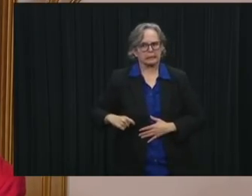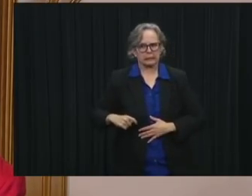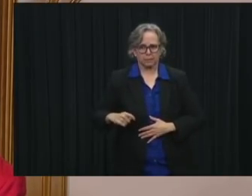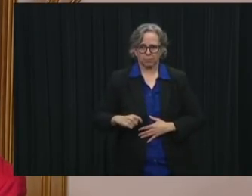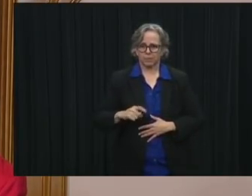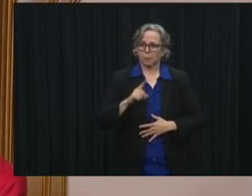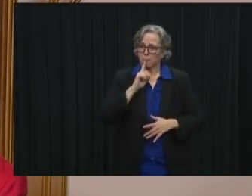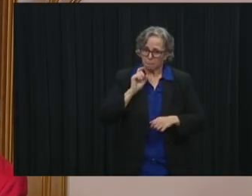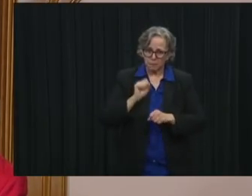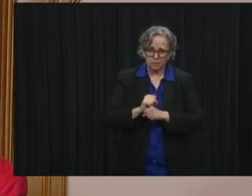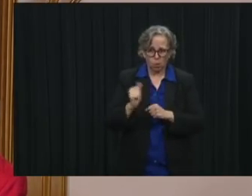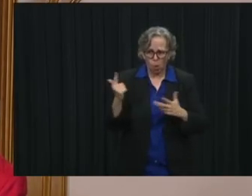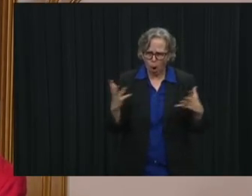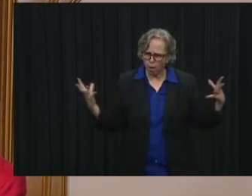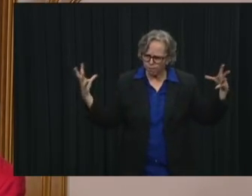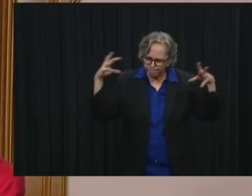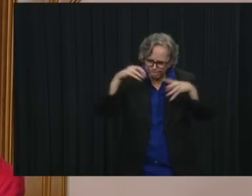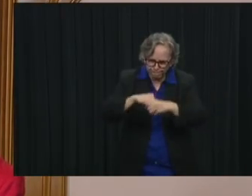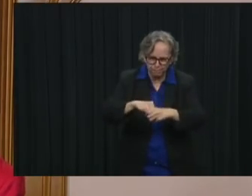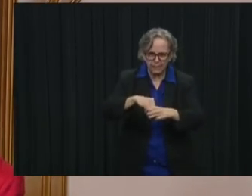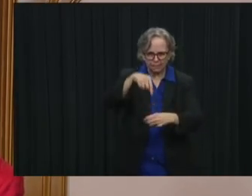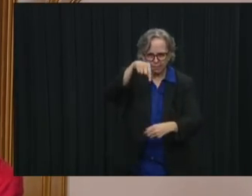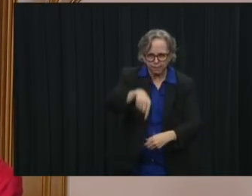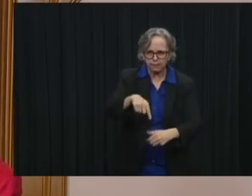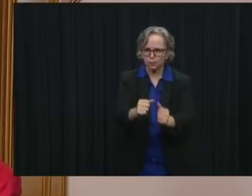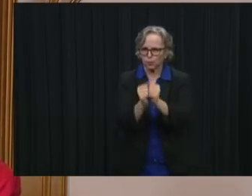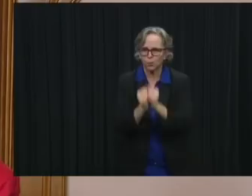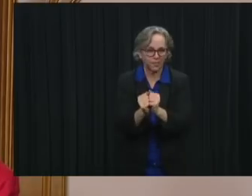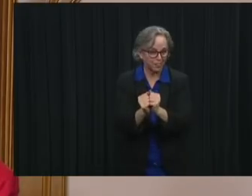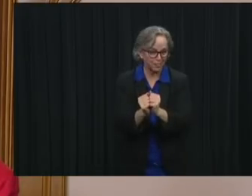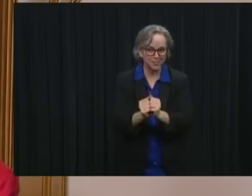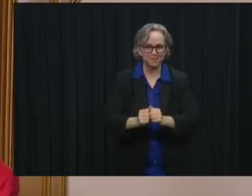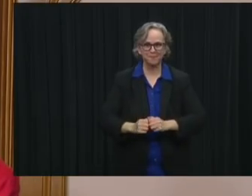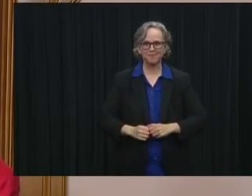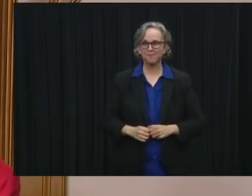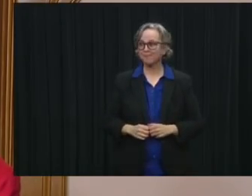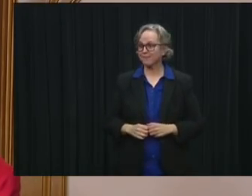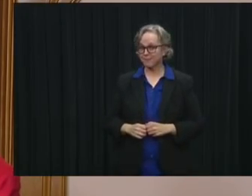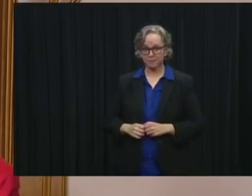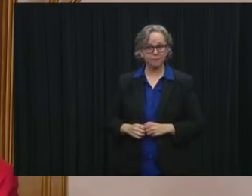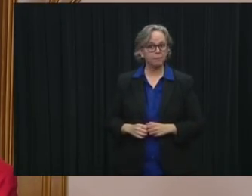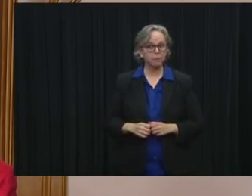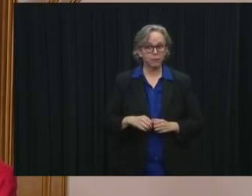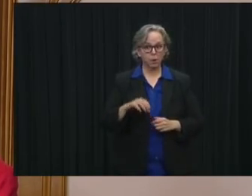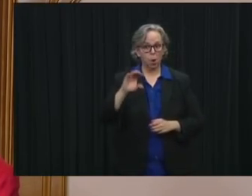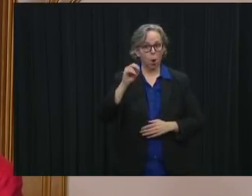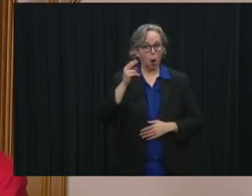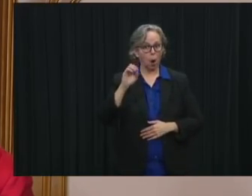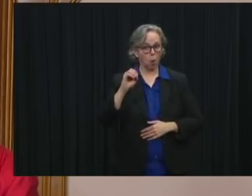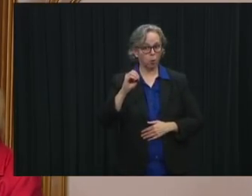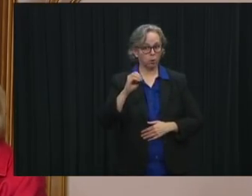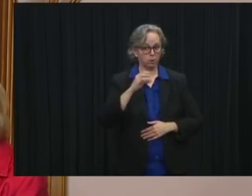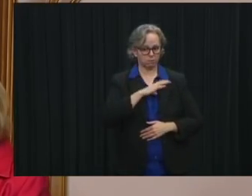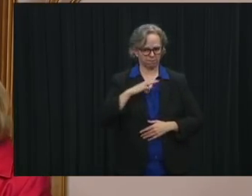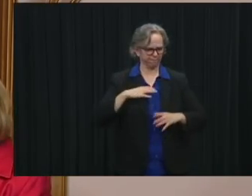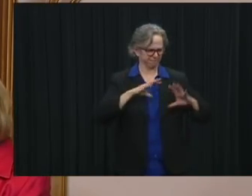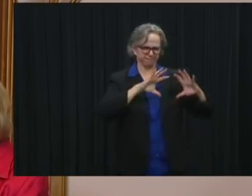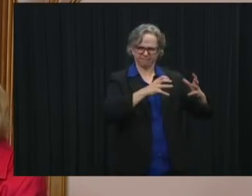together. Let me thank the members of the Ohio Congressional Delegation. I know that both John and I have been talking to them,